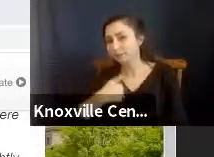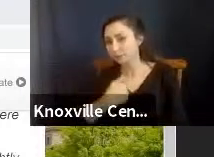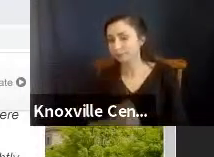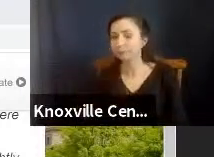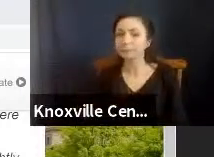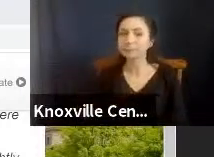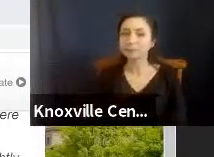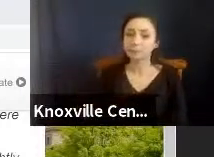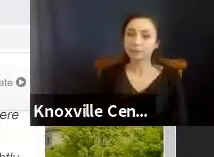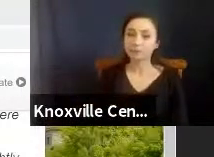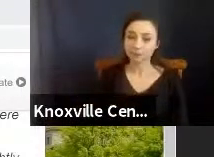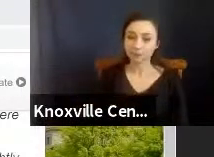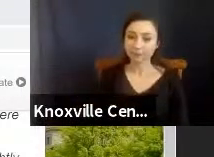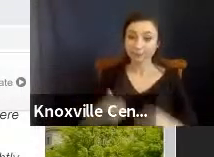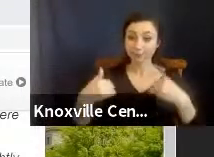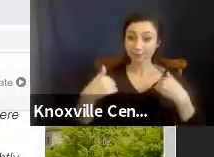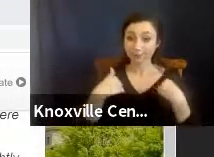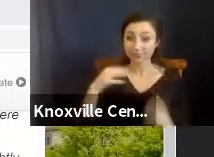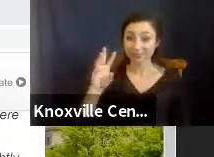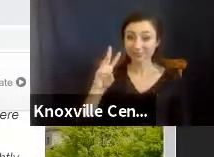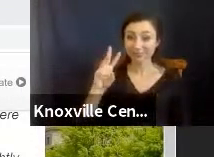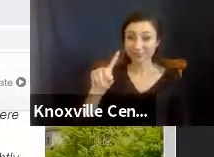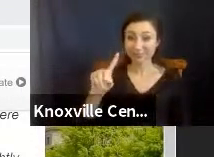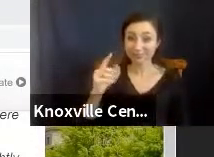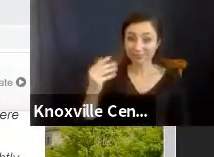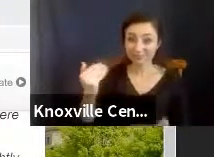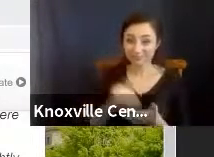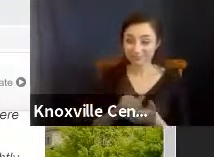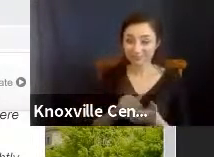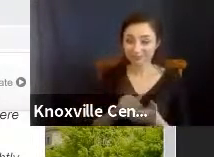So we have